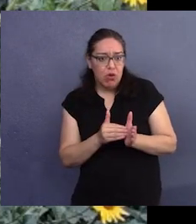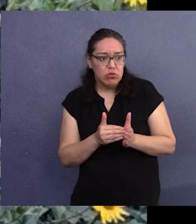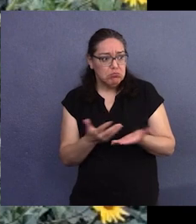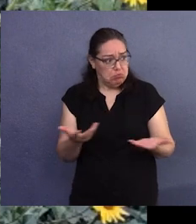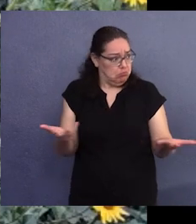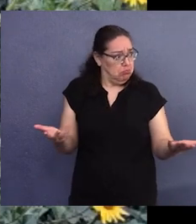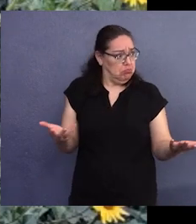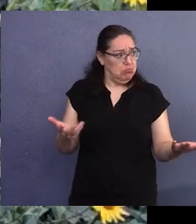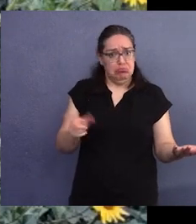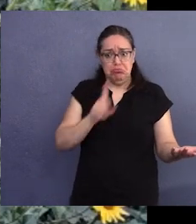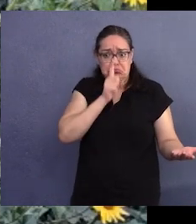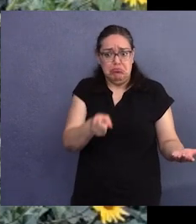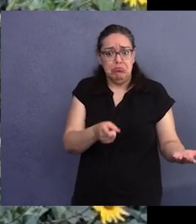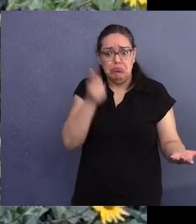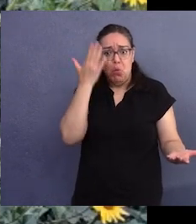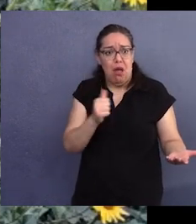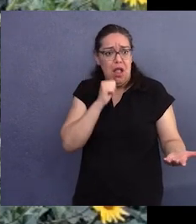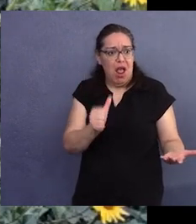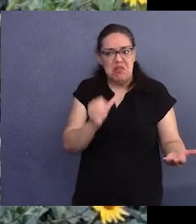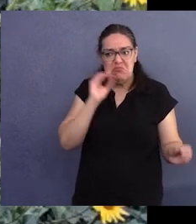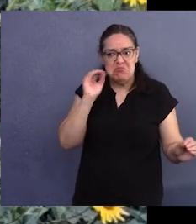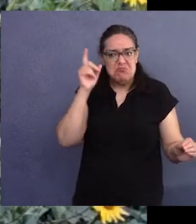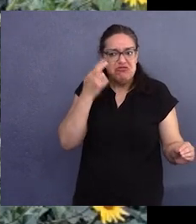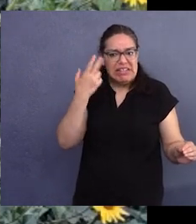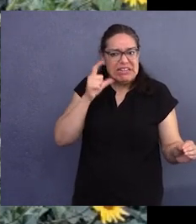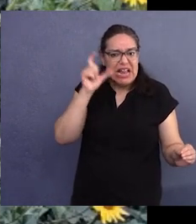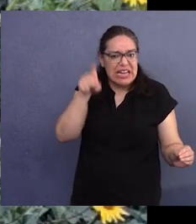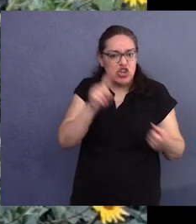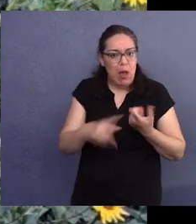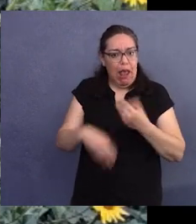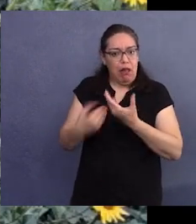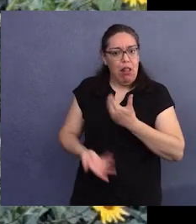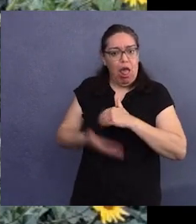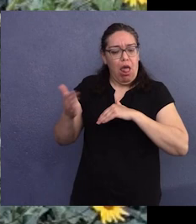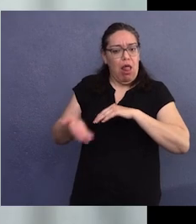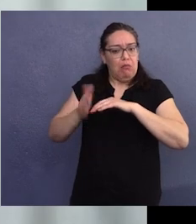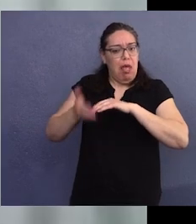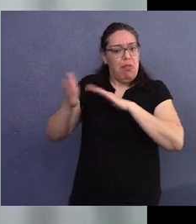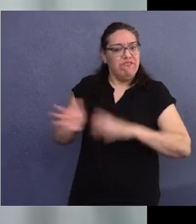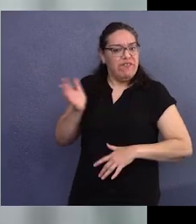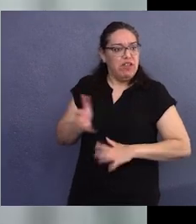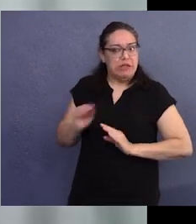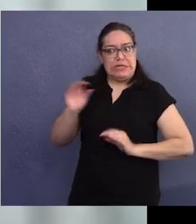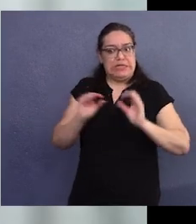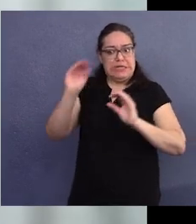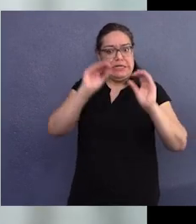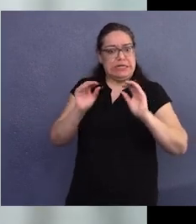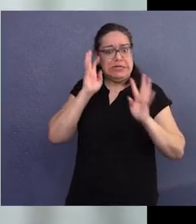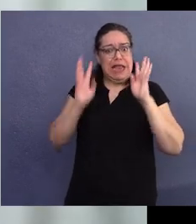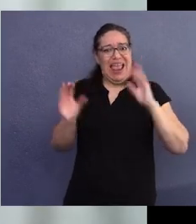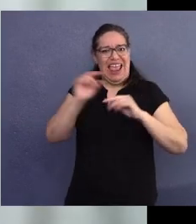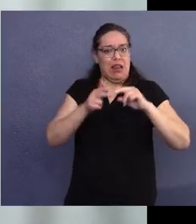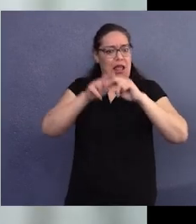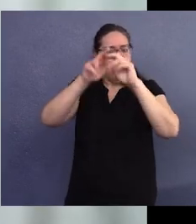no reason to fluff the budget. I would say ask for the 80,000. Am I correct, Jen? Yeah, be